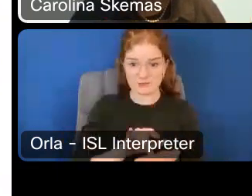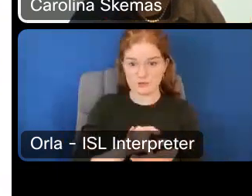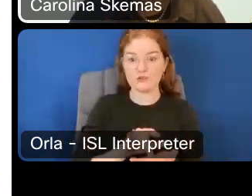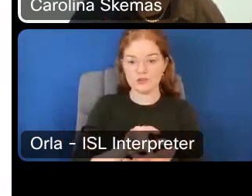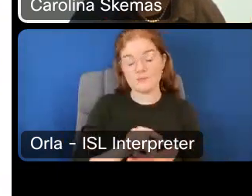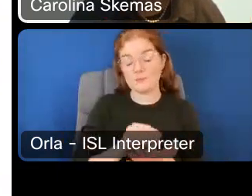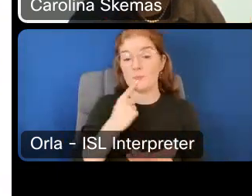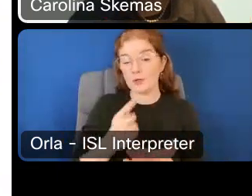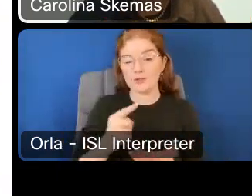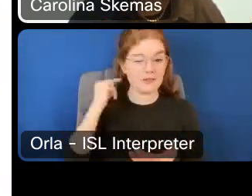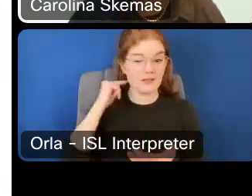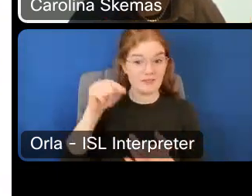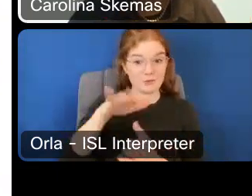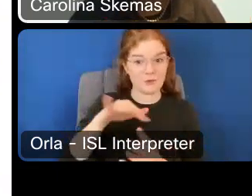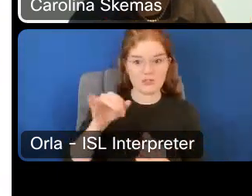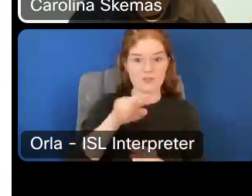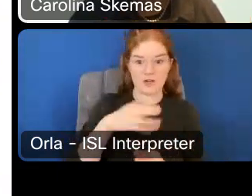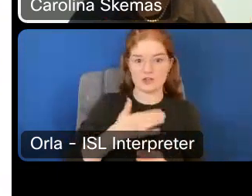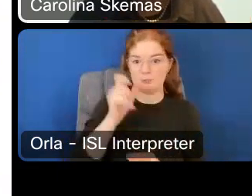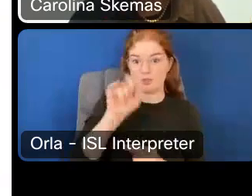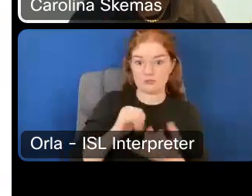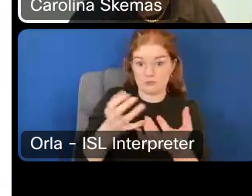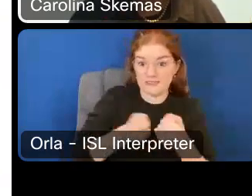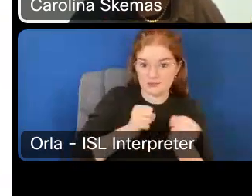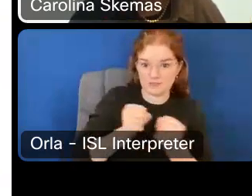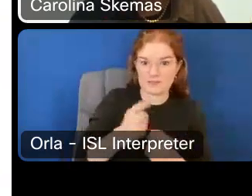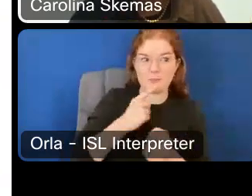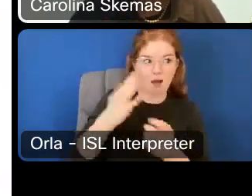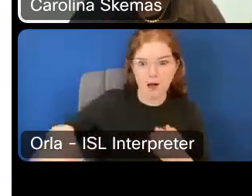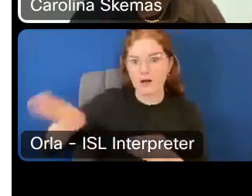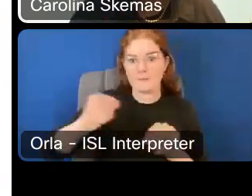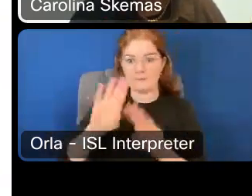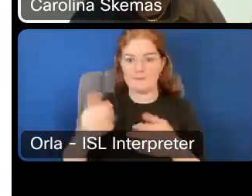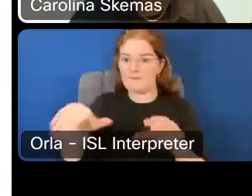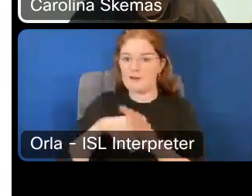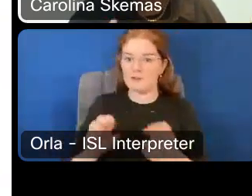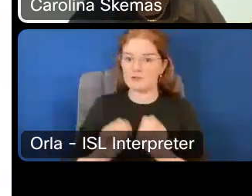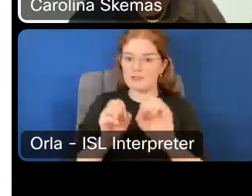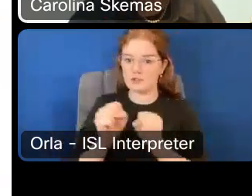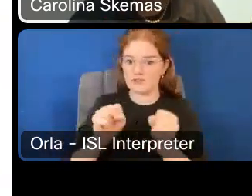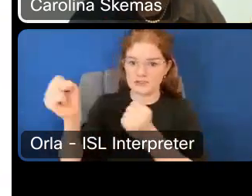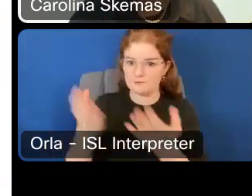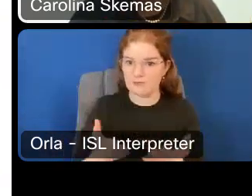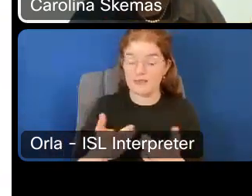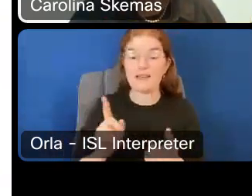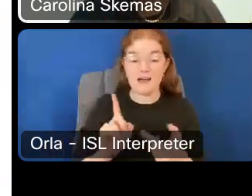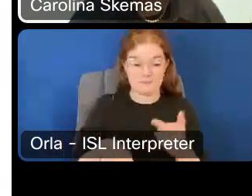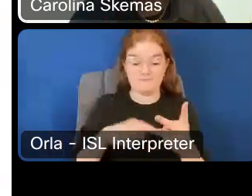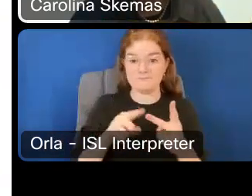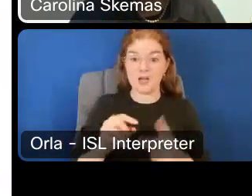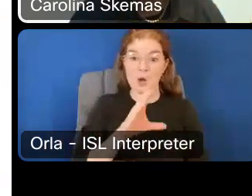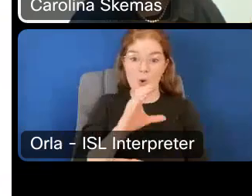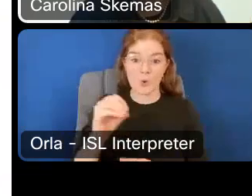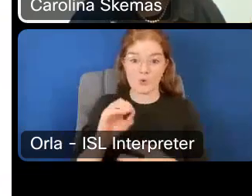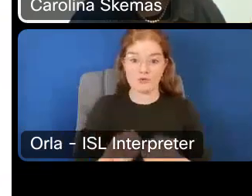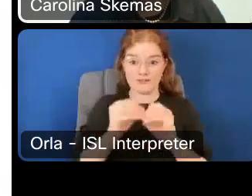only the person receiving the service, but everybody involved into delivering that. It's co-creative, so it includes